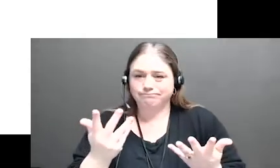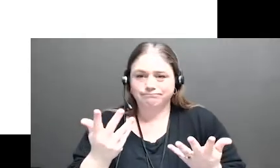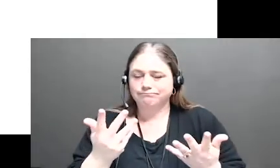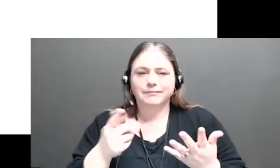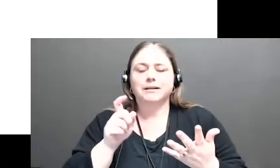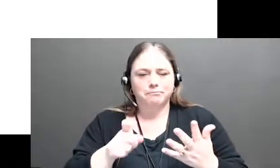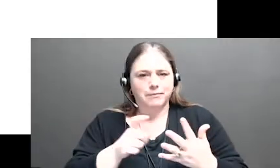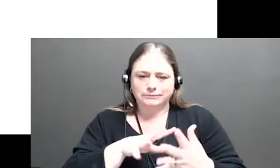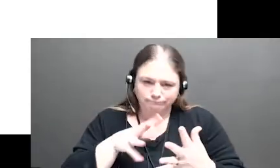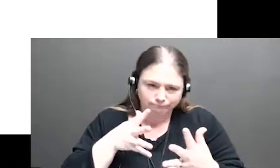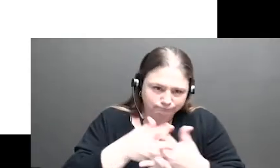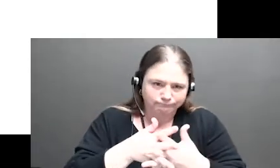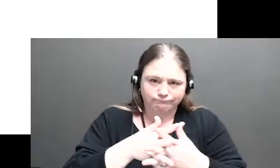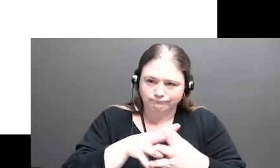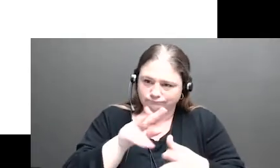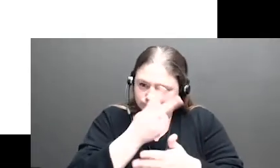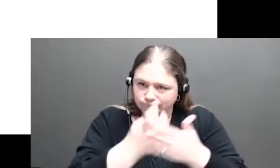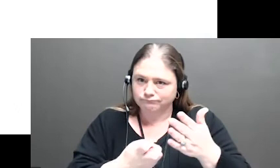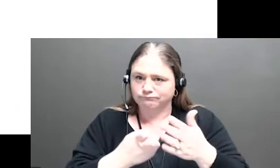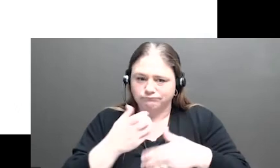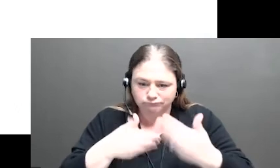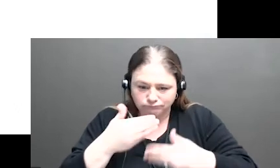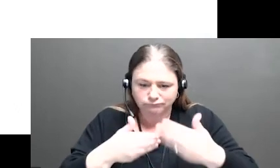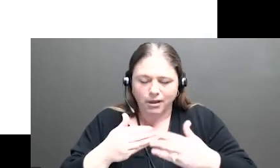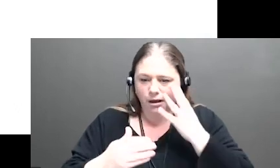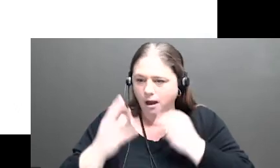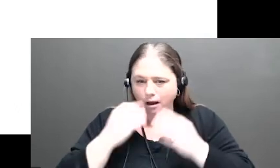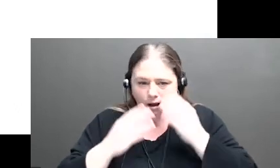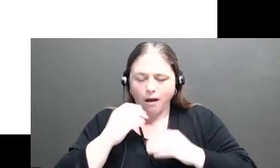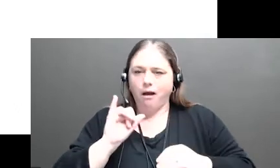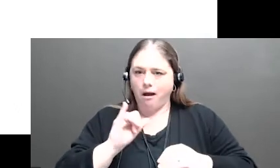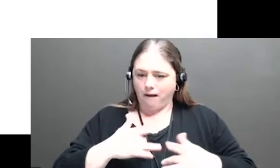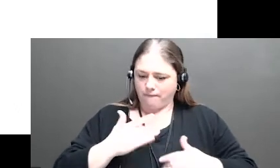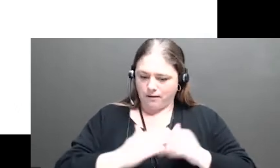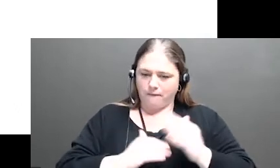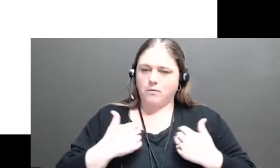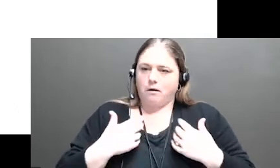real time so that they feel comfortable with what they're doing.